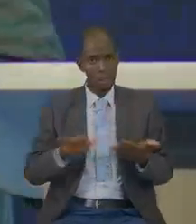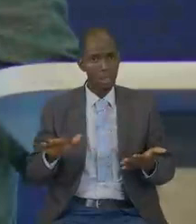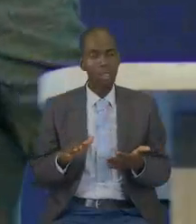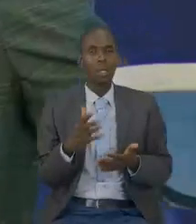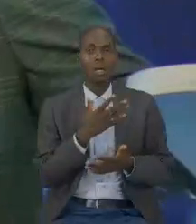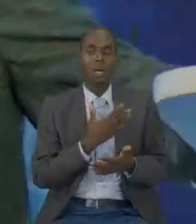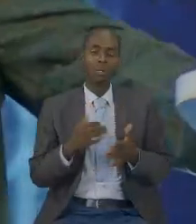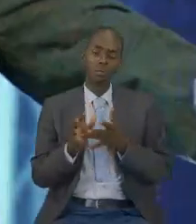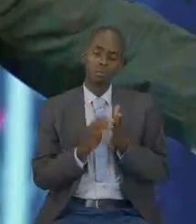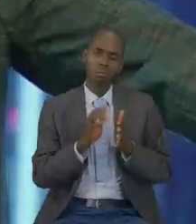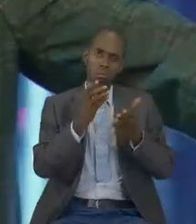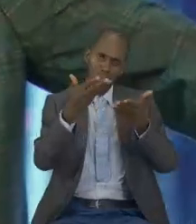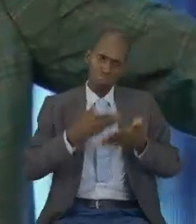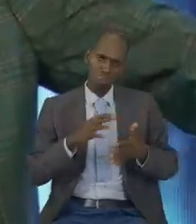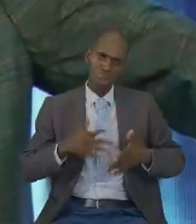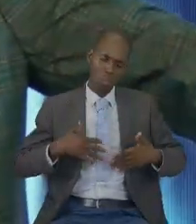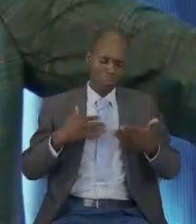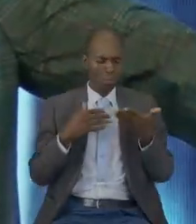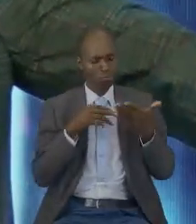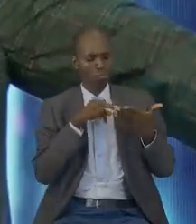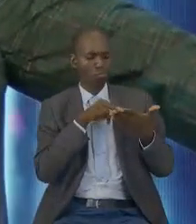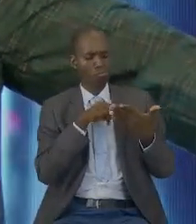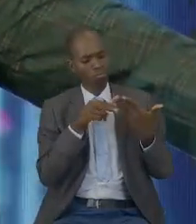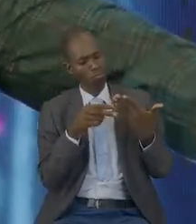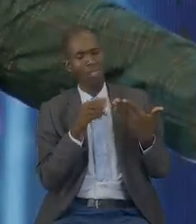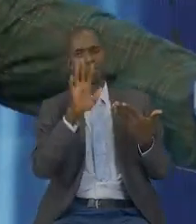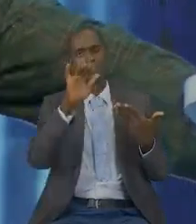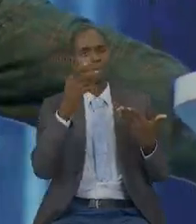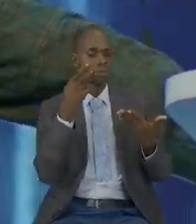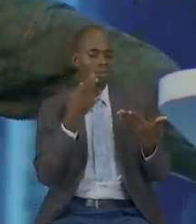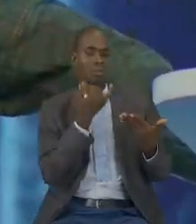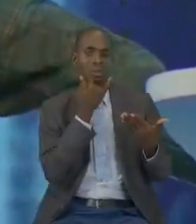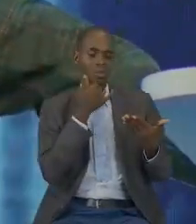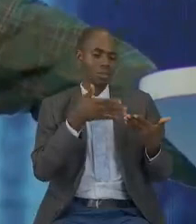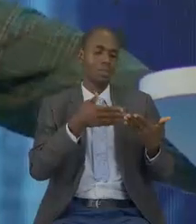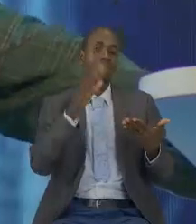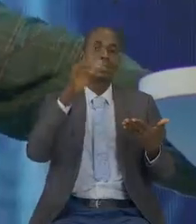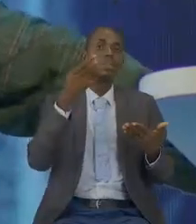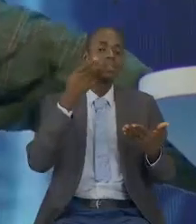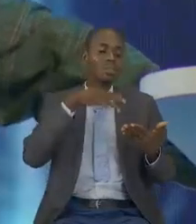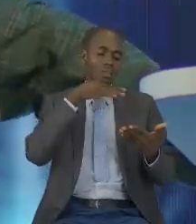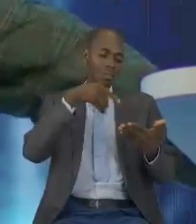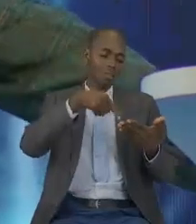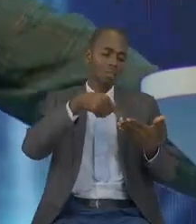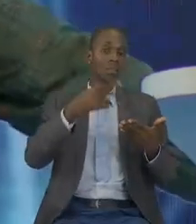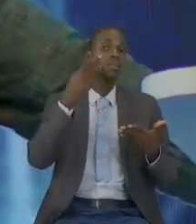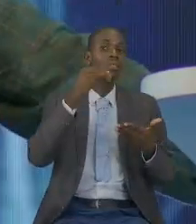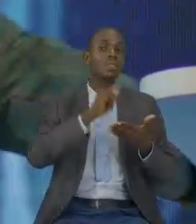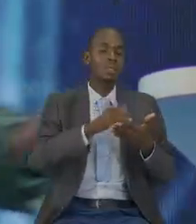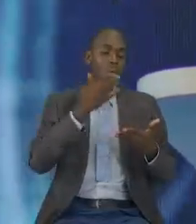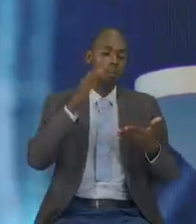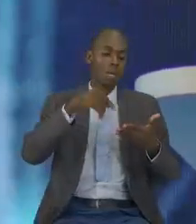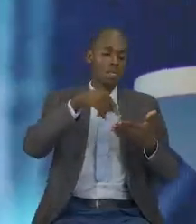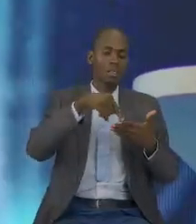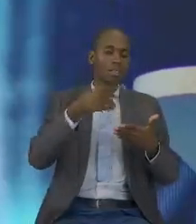Jesus looks at it and he says, look at this stain. Look at this dirt. And look at that mark. And look at